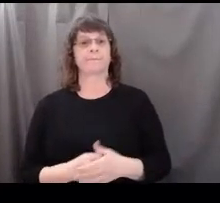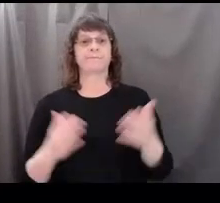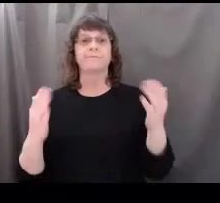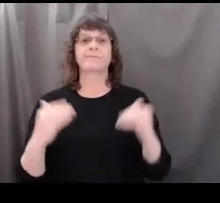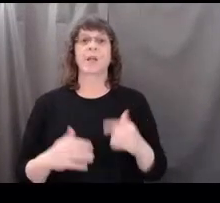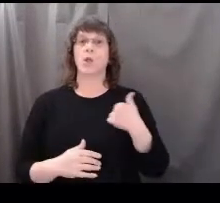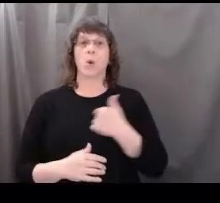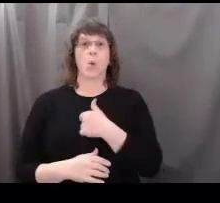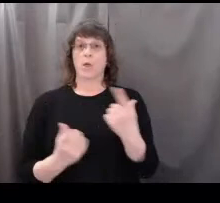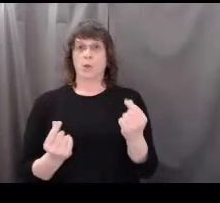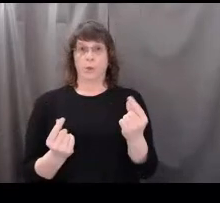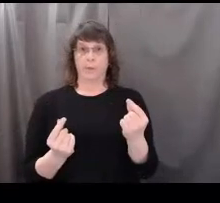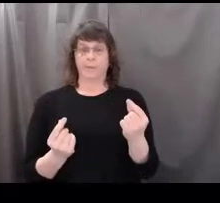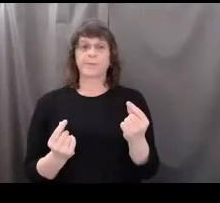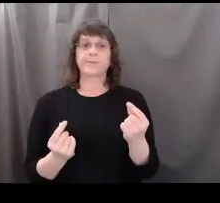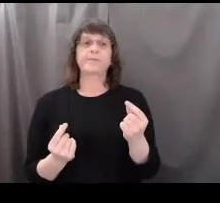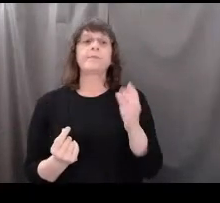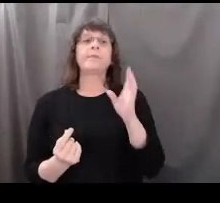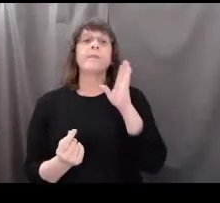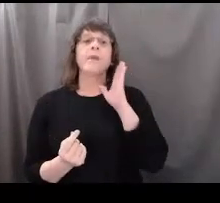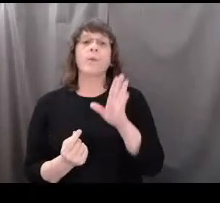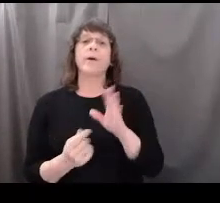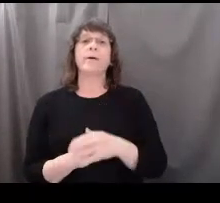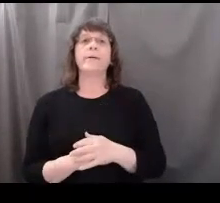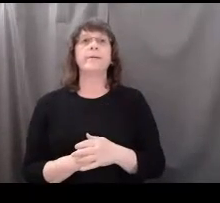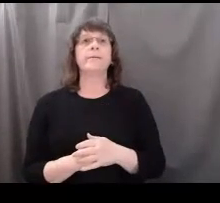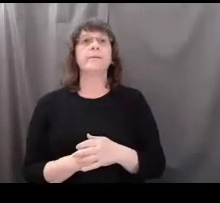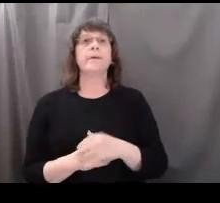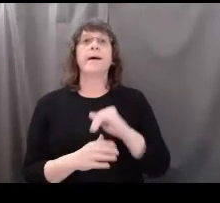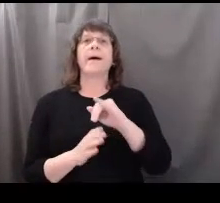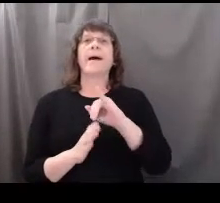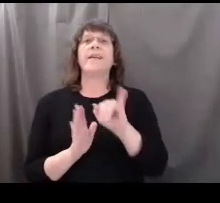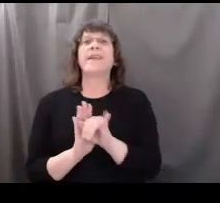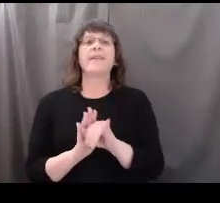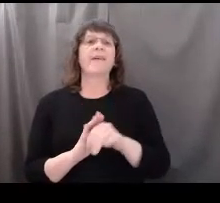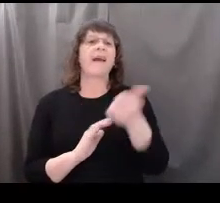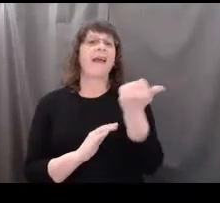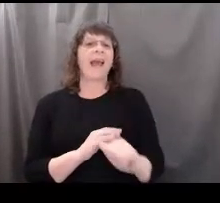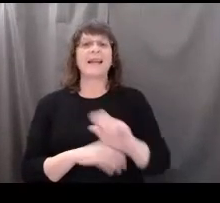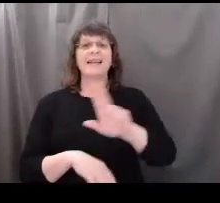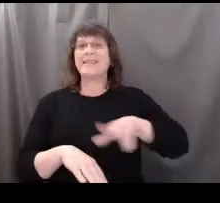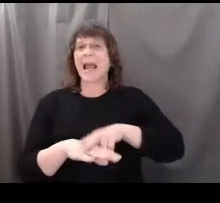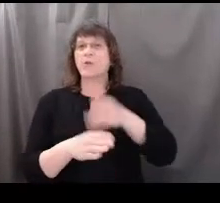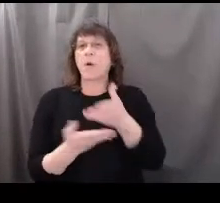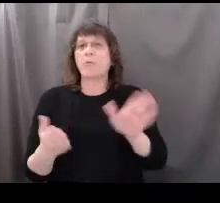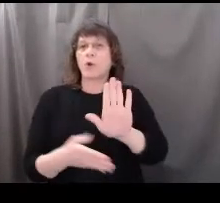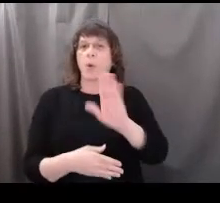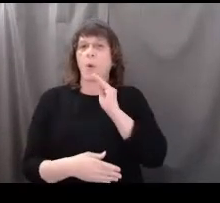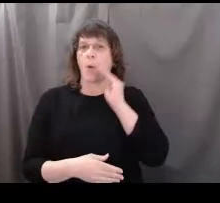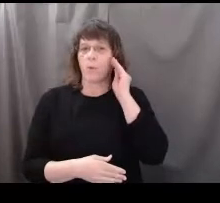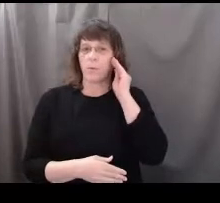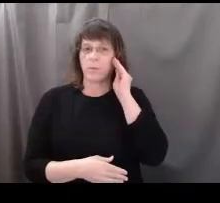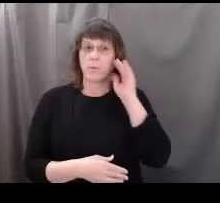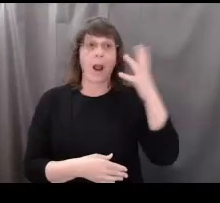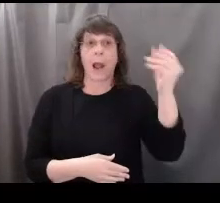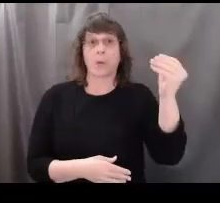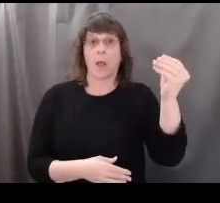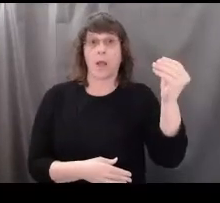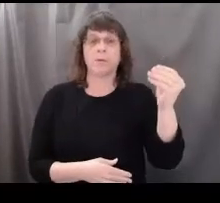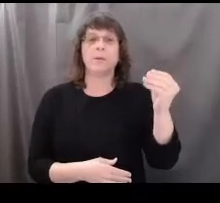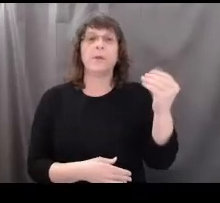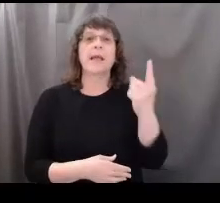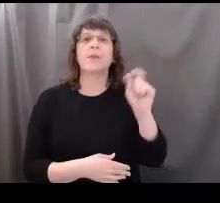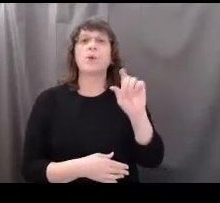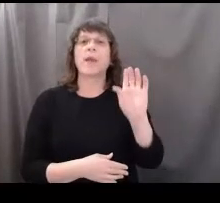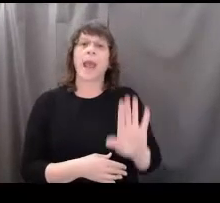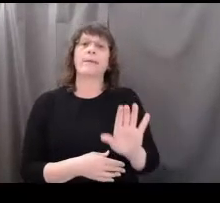So what we're going to be doing is identifying any natural object in your house or outside that you can spend some time